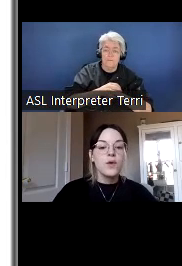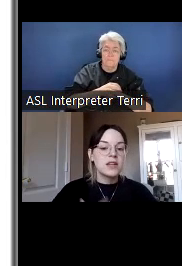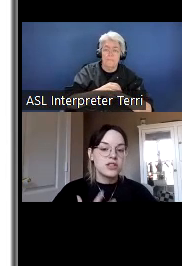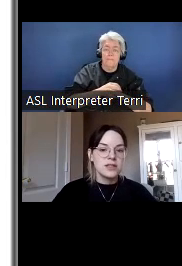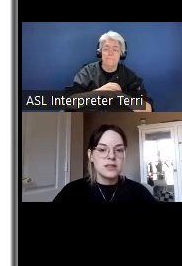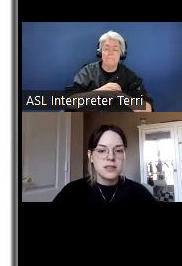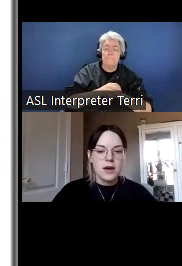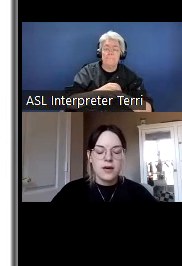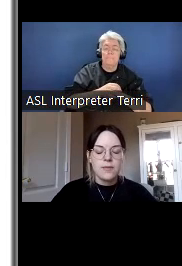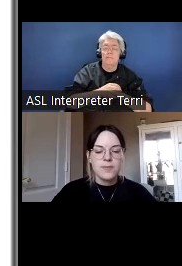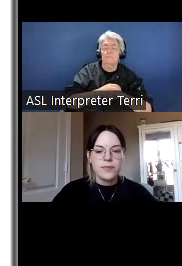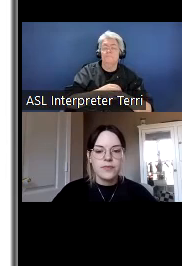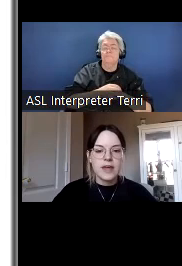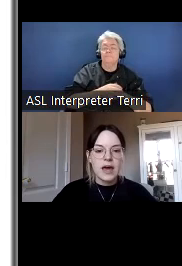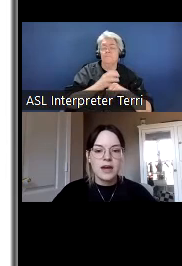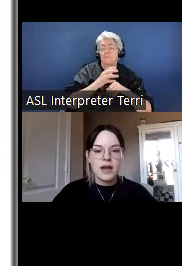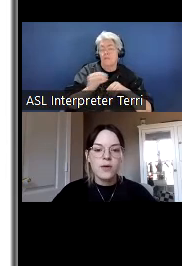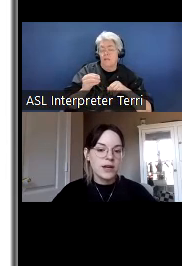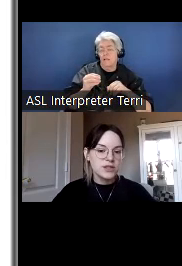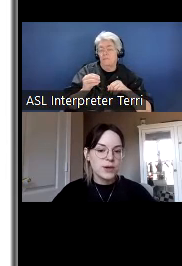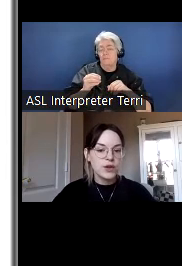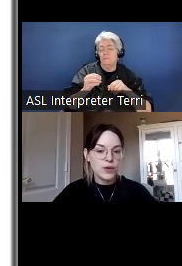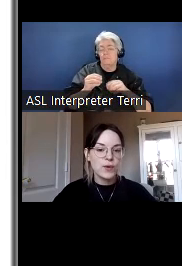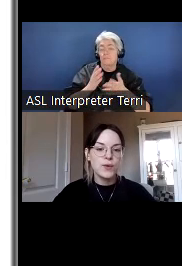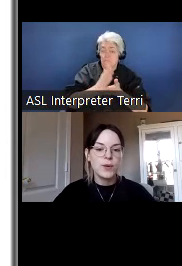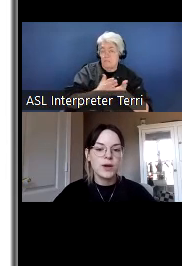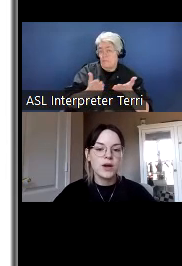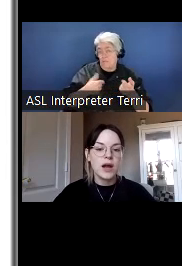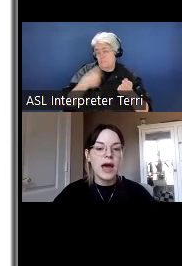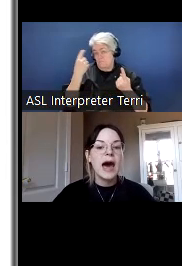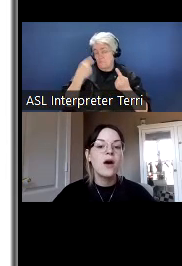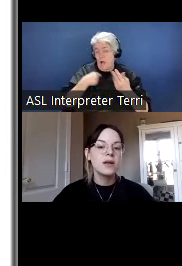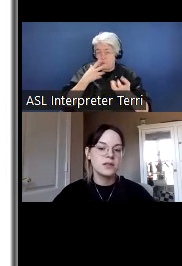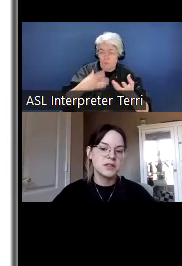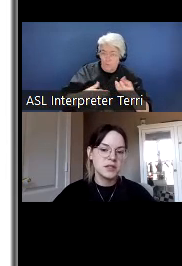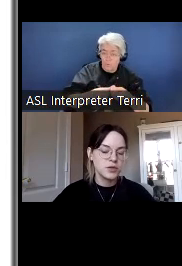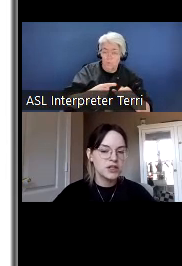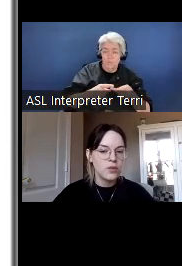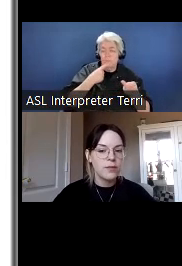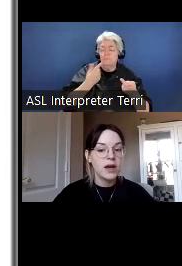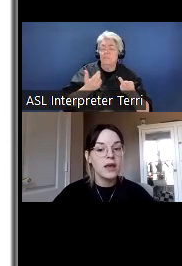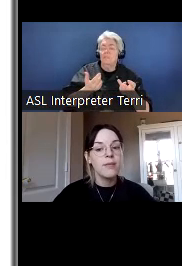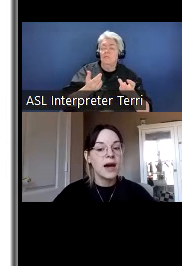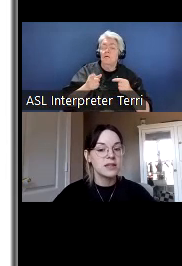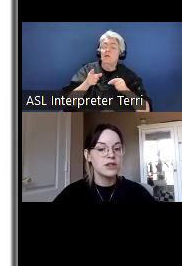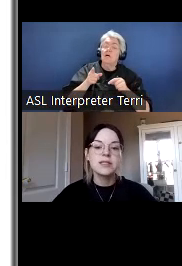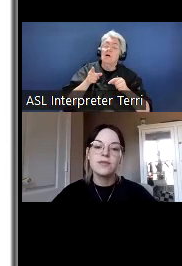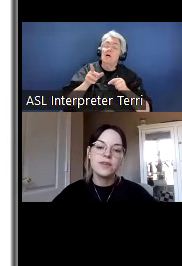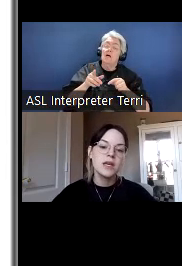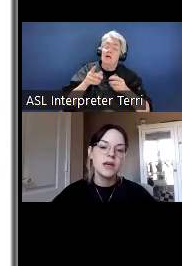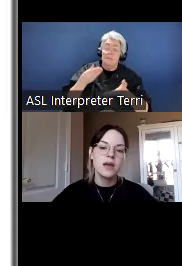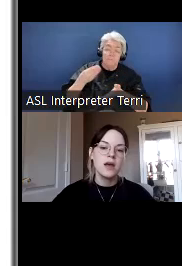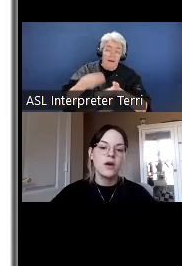And a few questions that I wanted to include were, how is your situation with money impacting